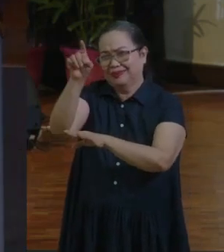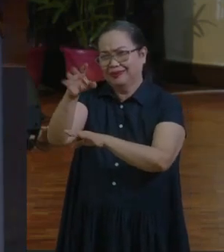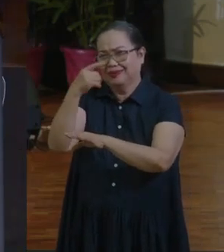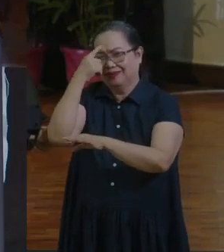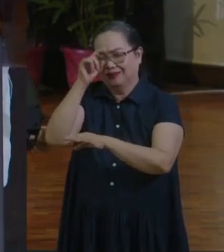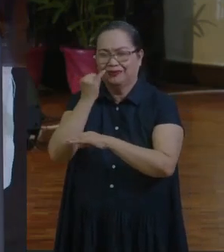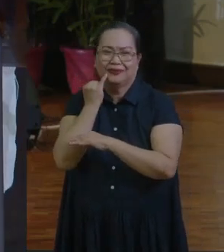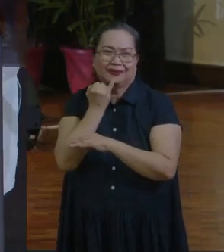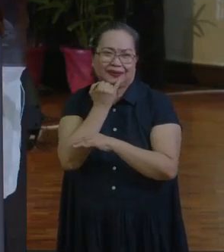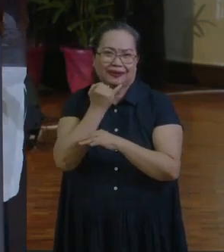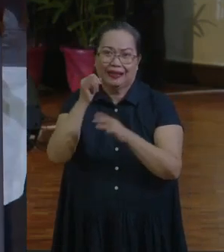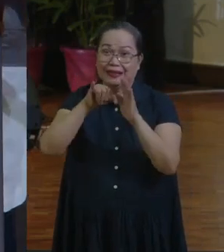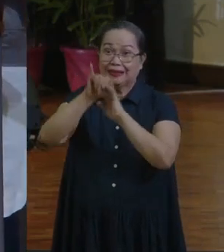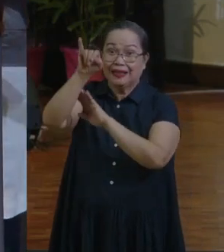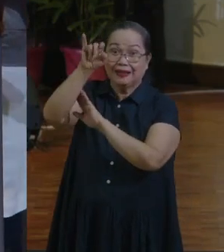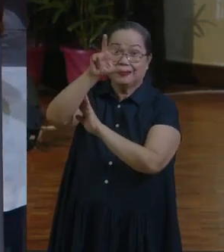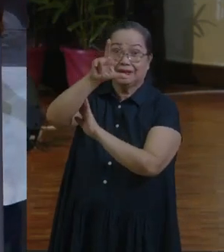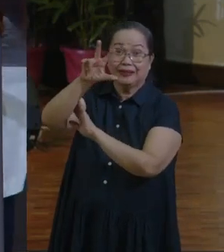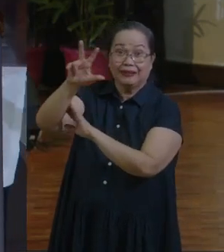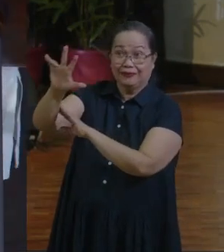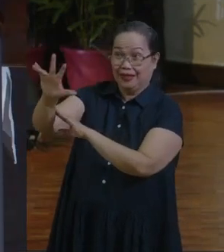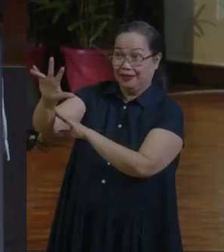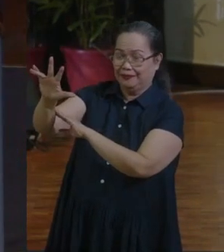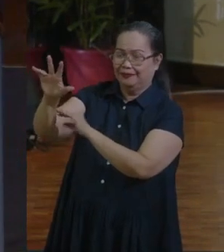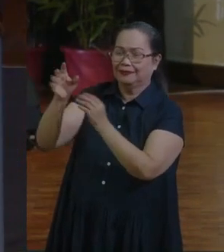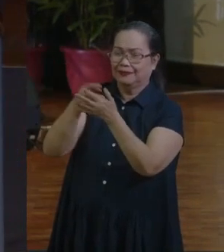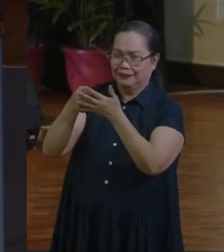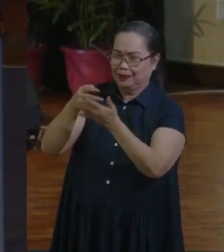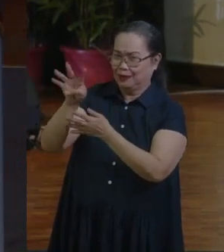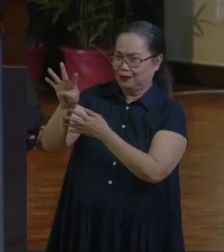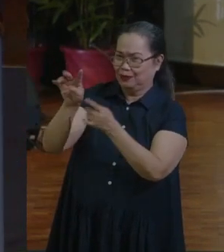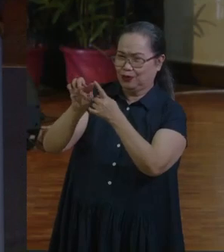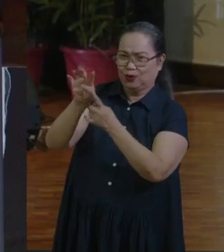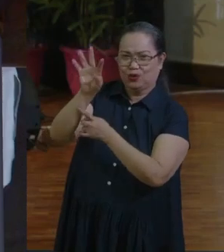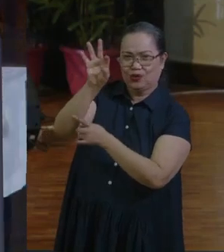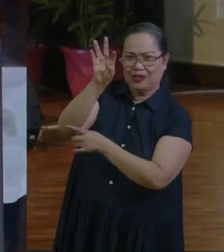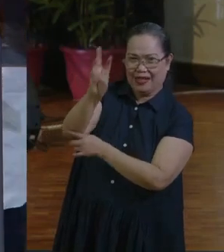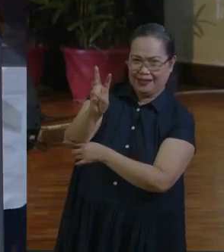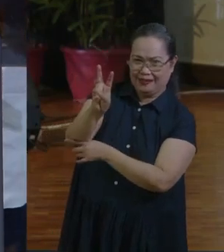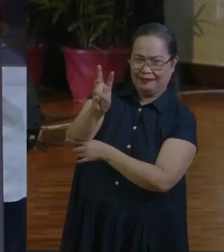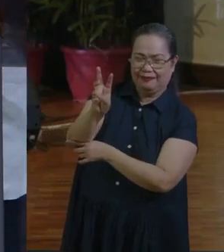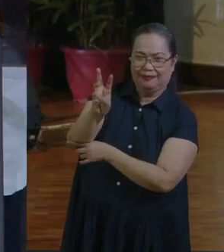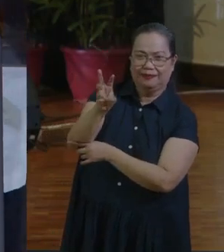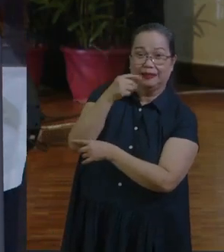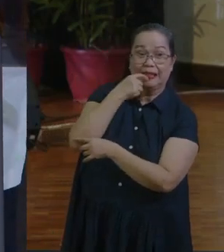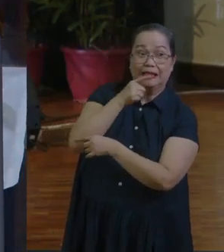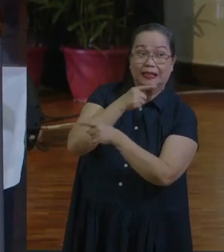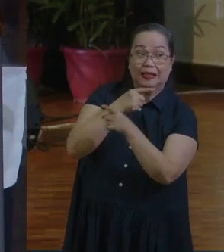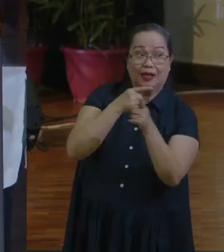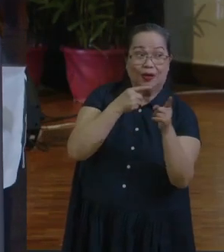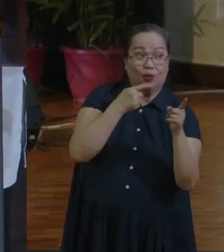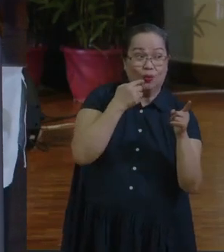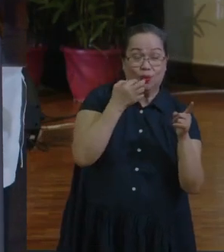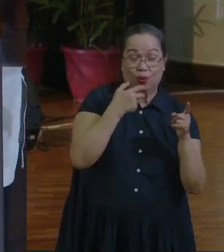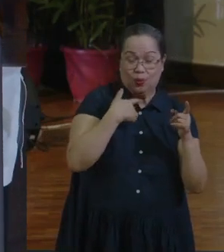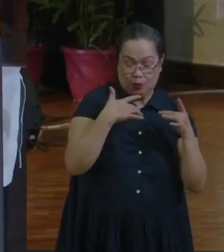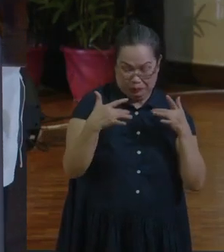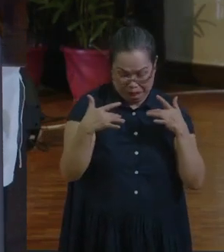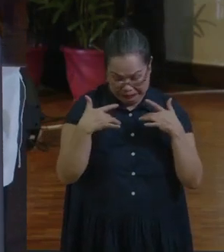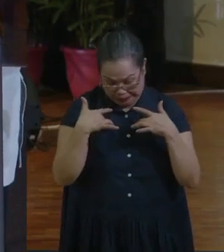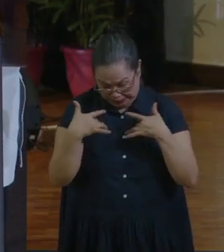Isaiah 35, verses 4 to 6. Ang sabi doon, say to those who have an anxious